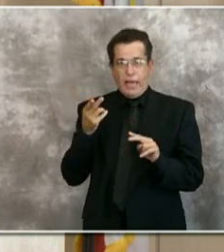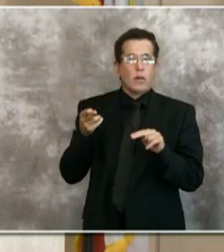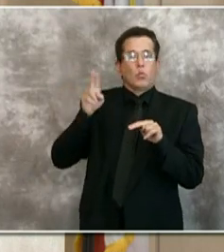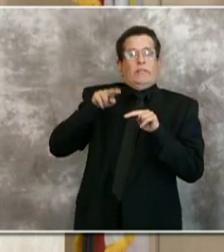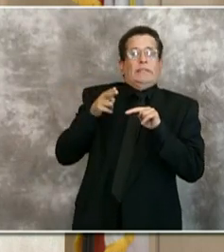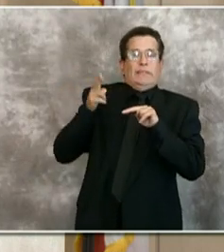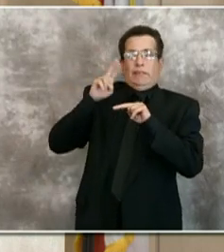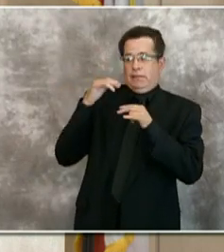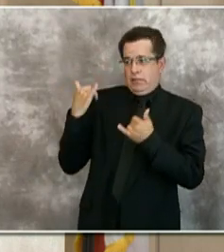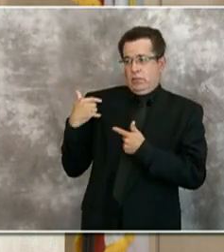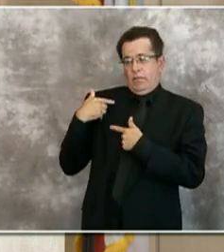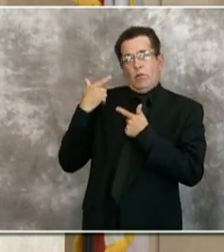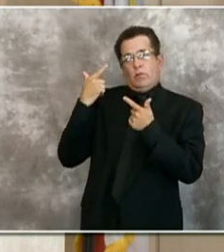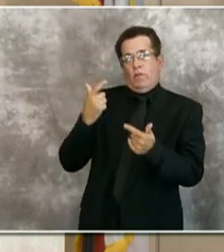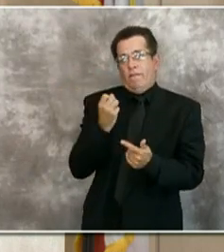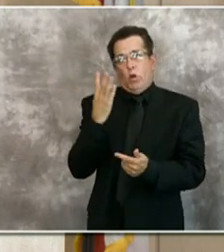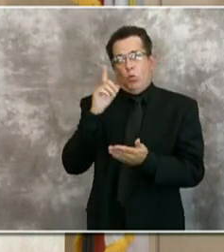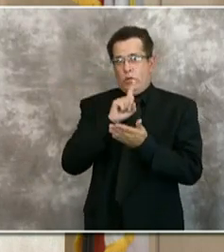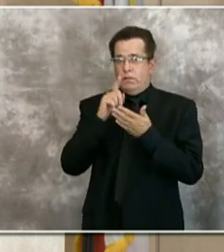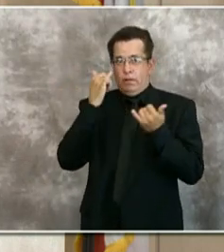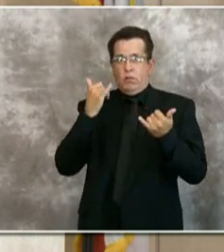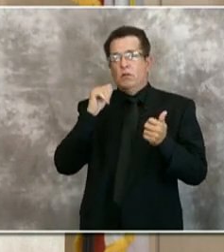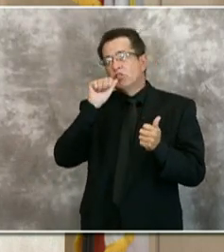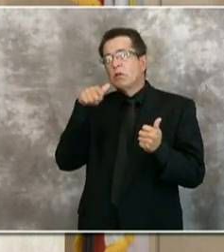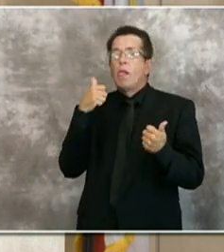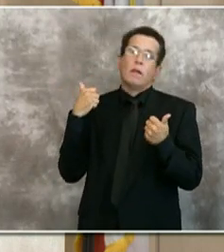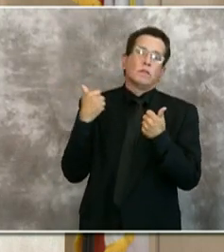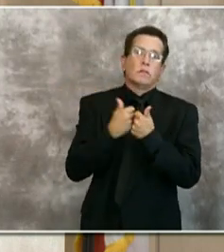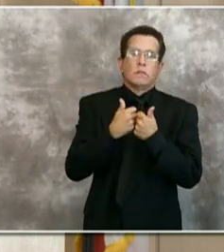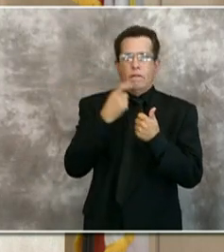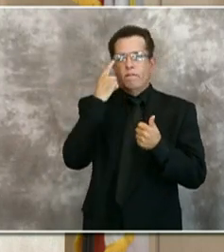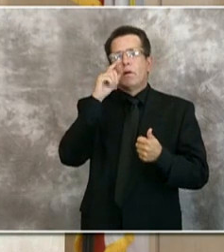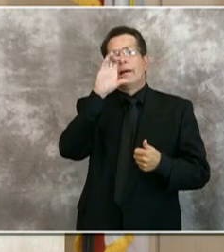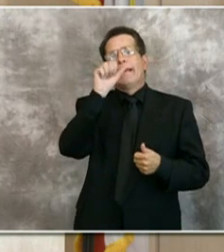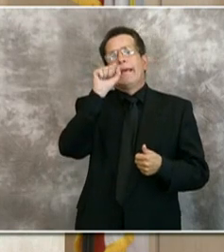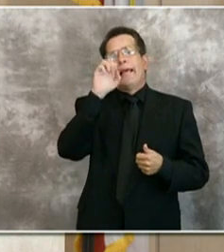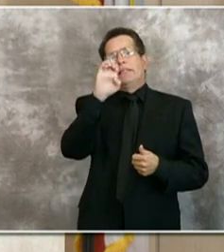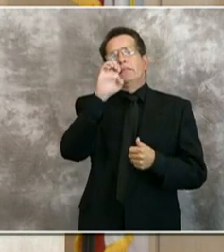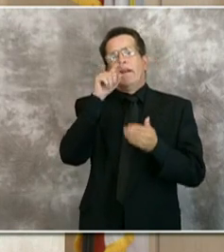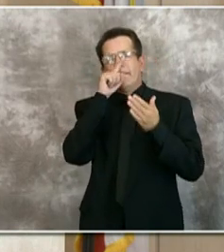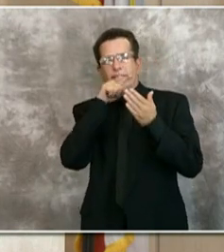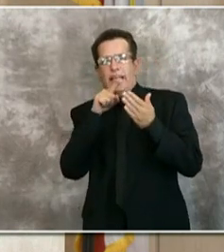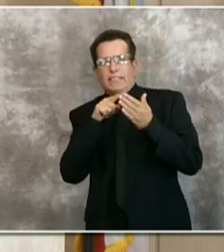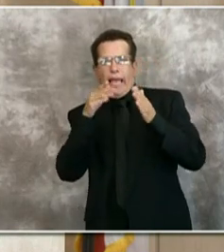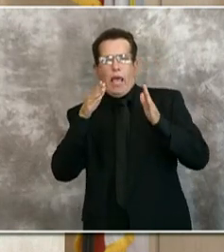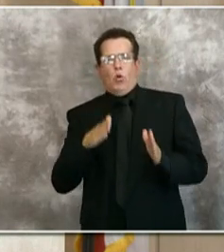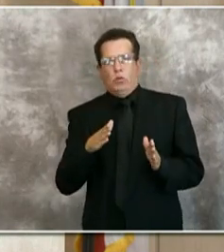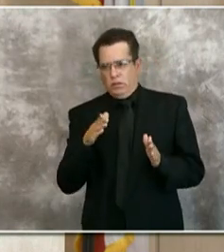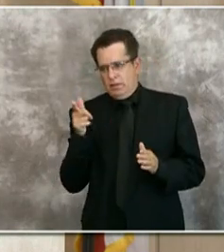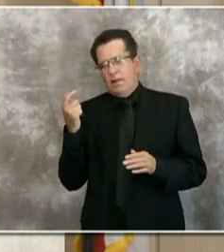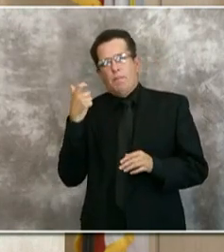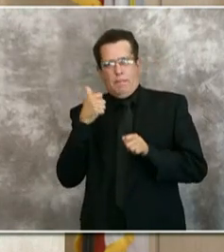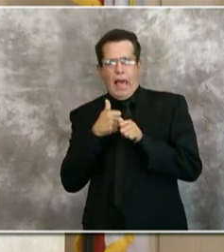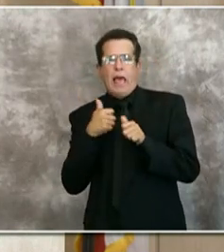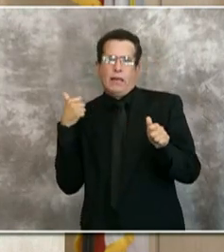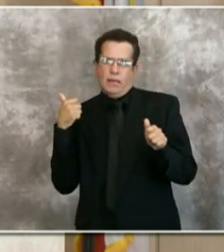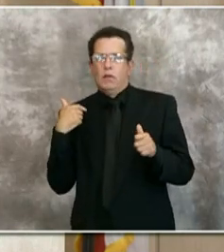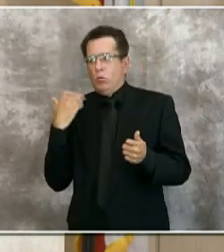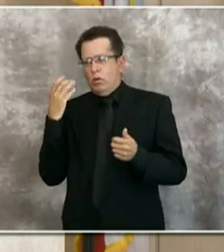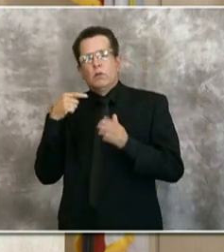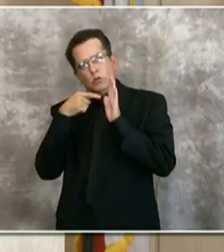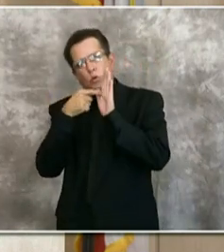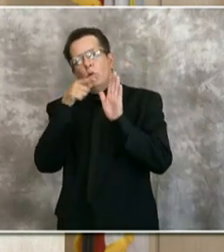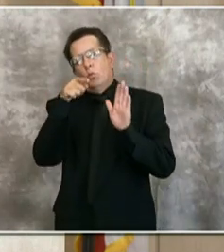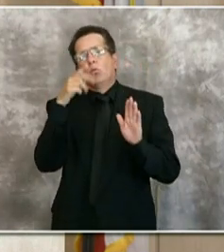increase over the past few weeks, we have had challenges around case investigations, and I want to briefly address that and what we're doing to try